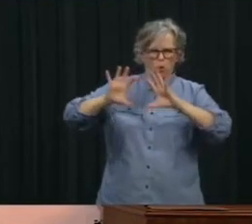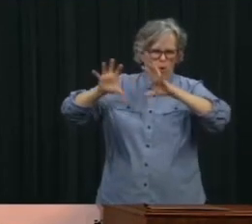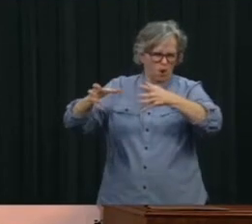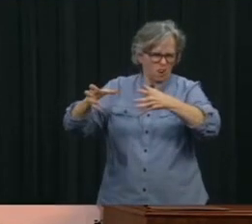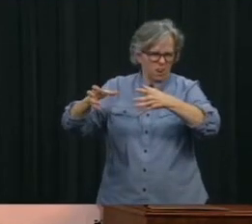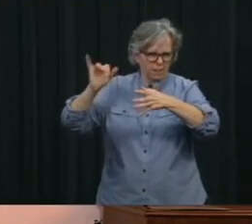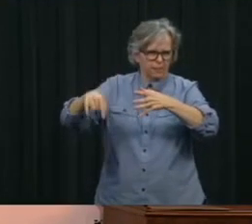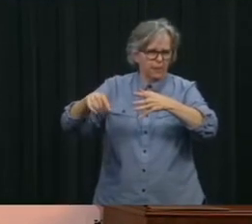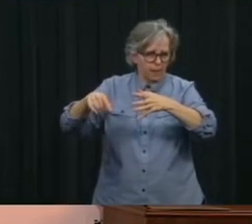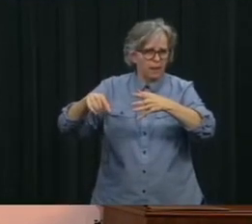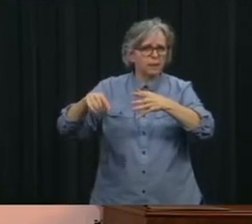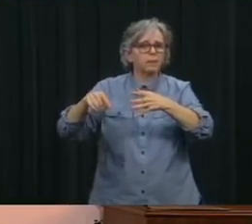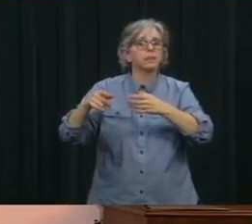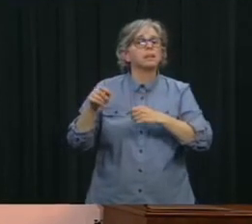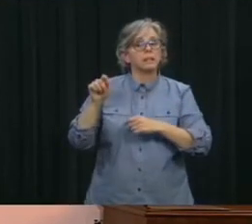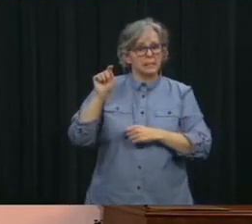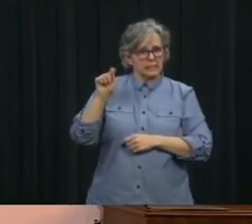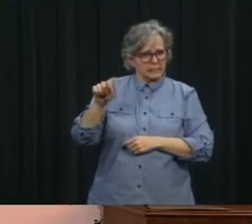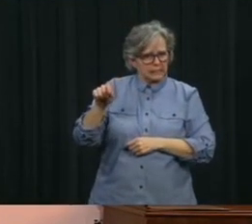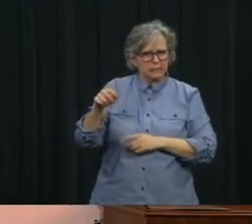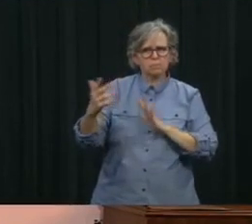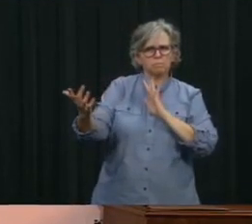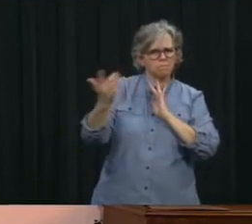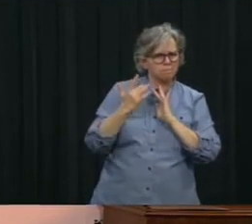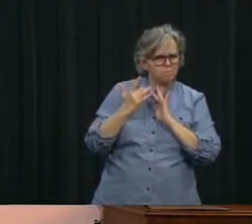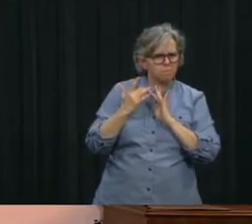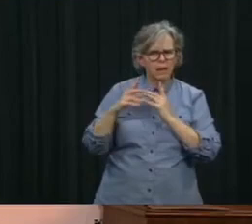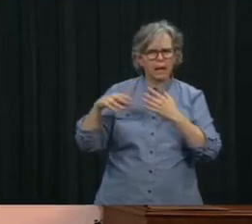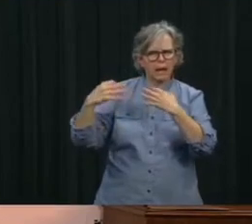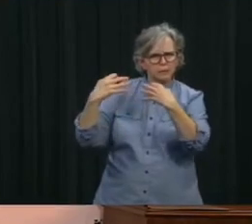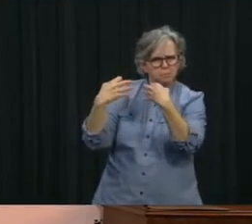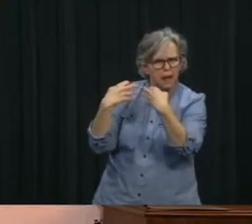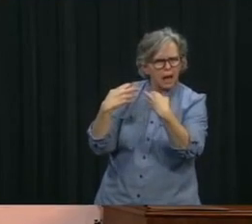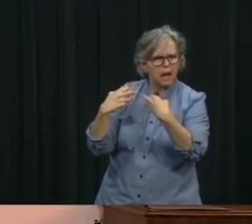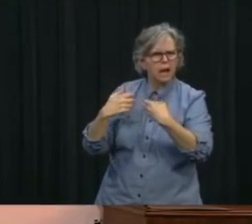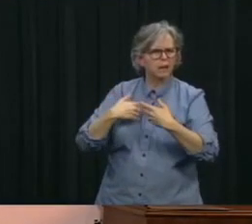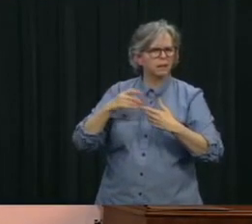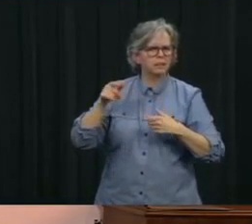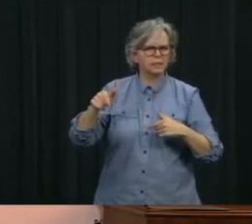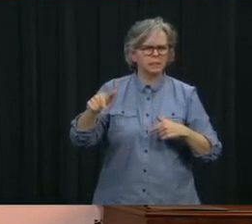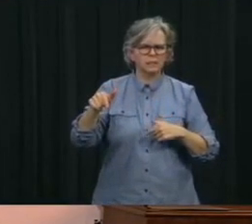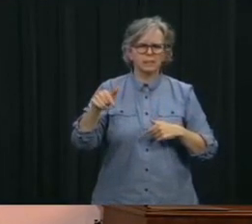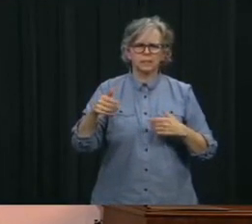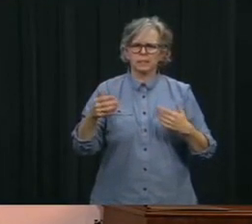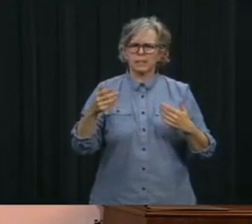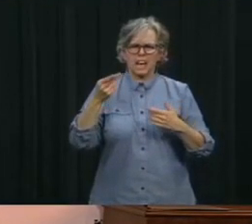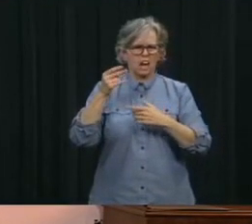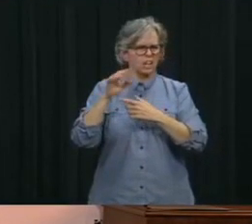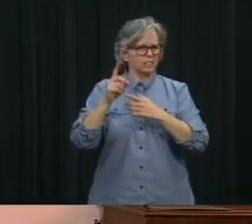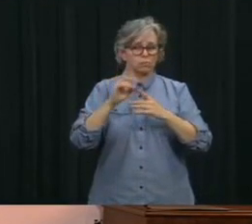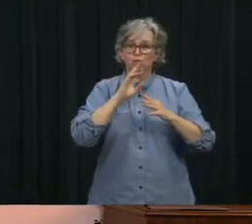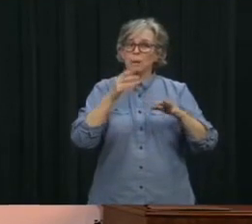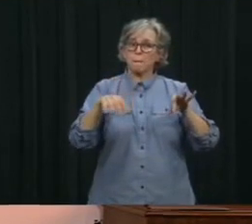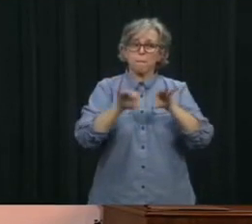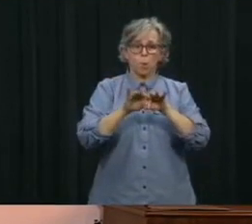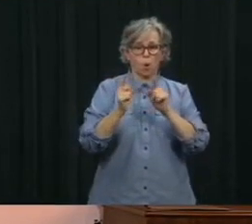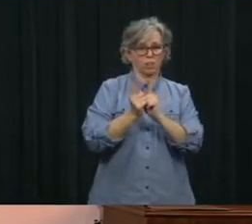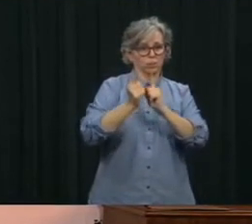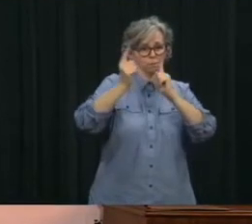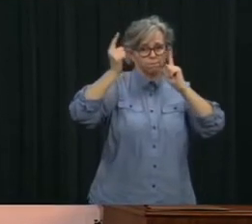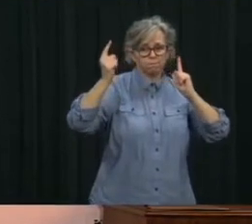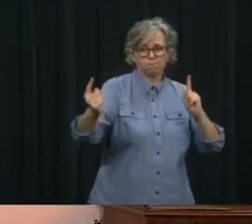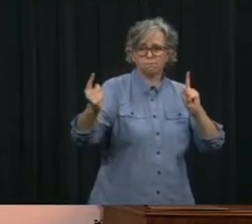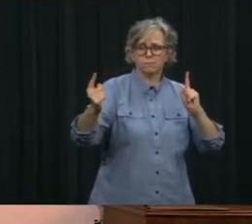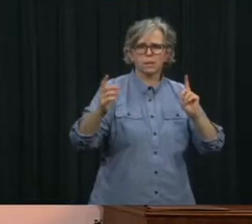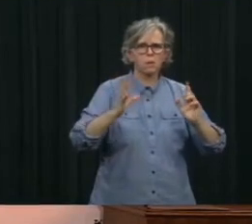explained to me that they are doing great at distance learning in Hilliard, that they